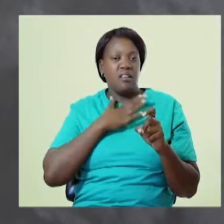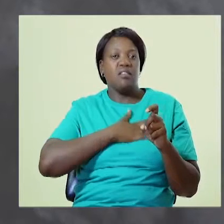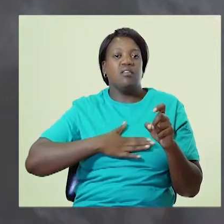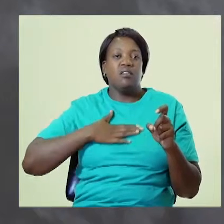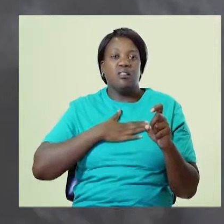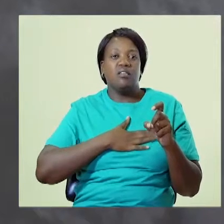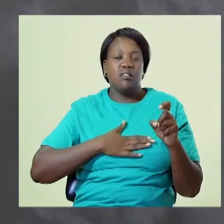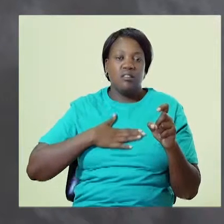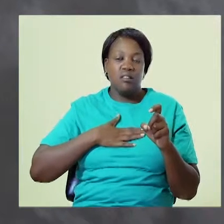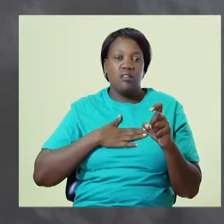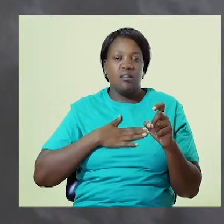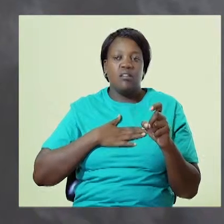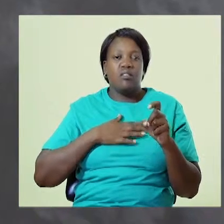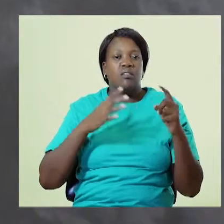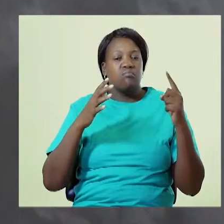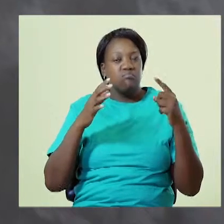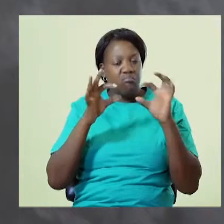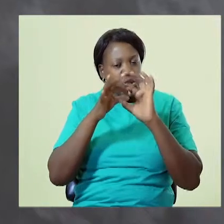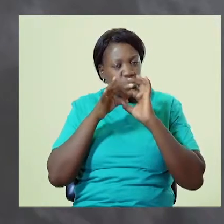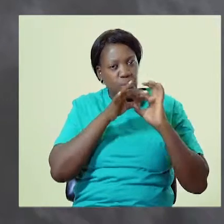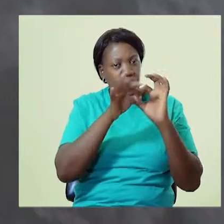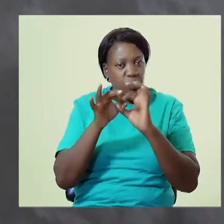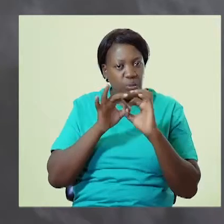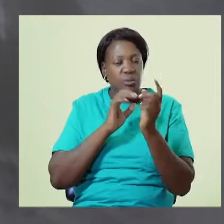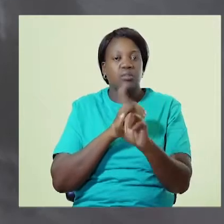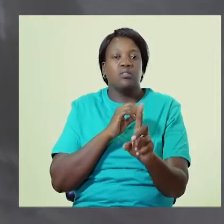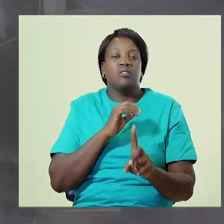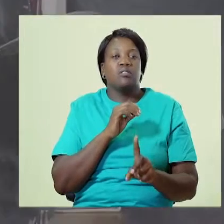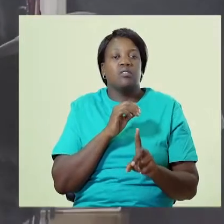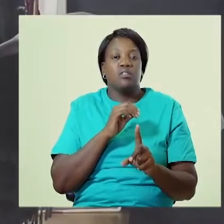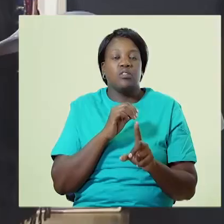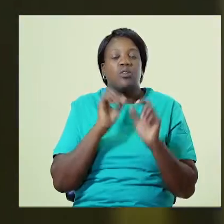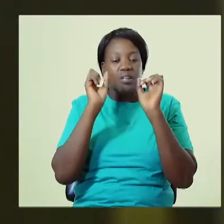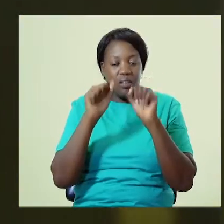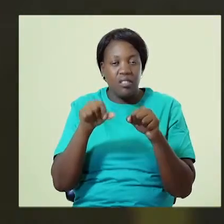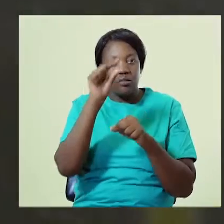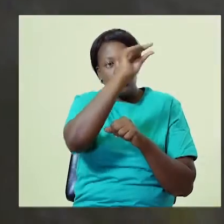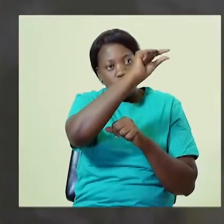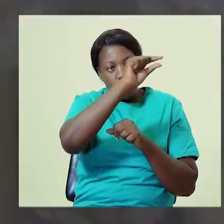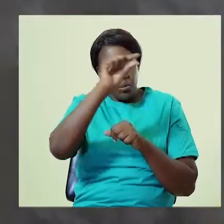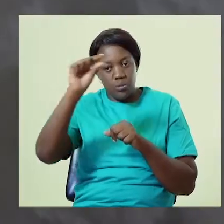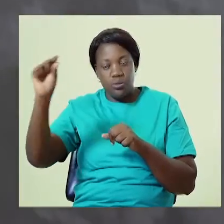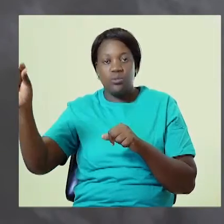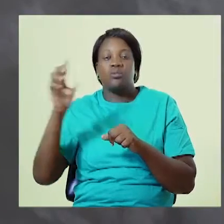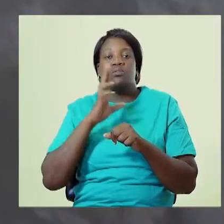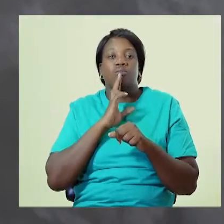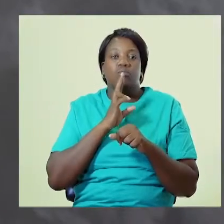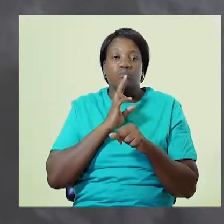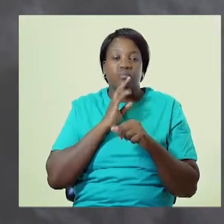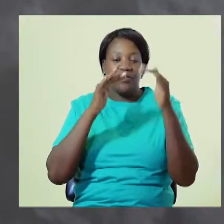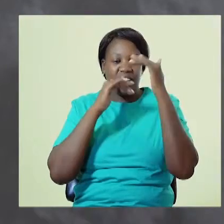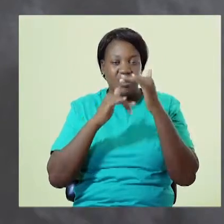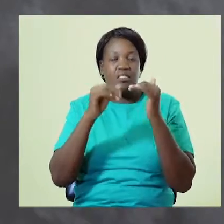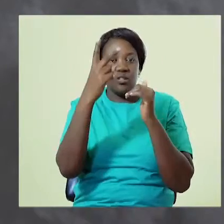emotions, causal relationships, requiring answers up to sentence length. Now, in exercise 2, which